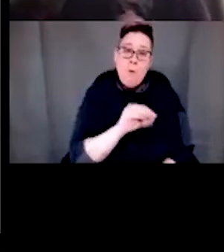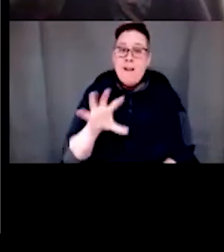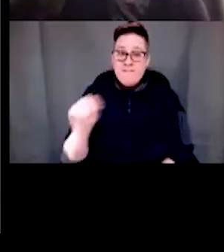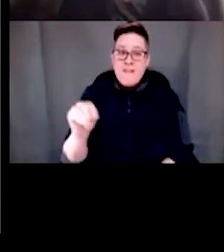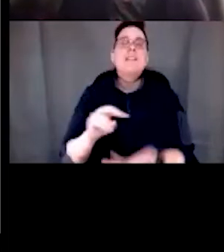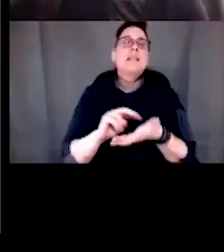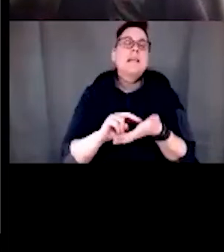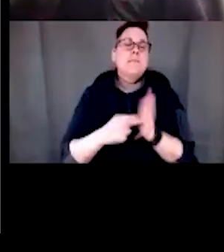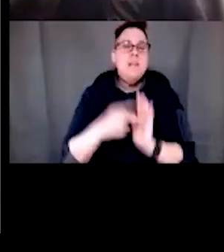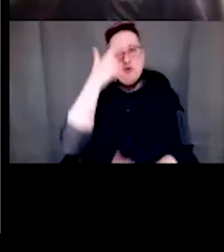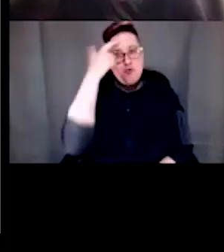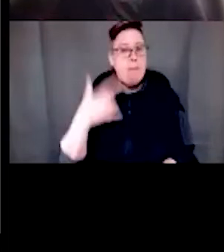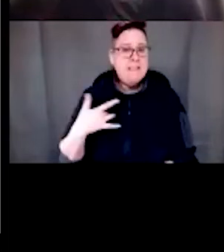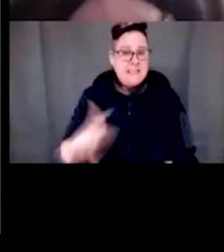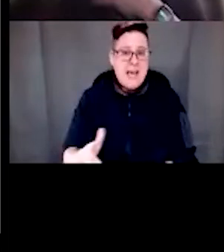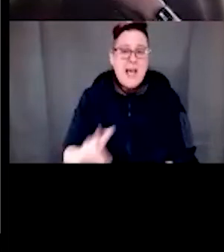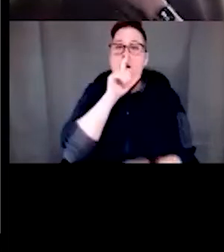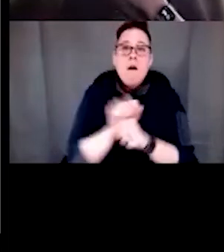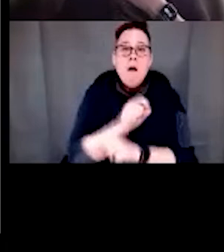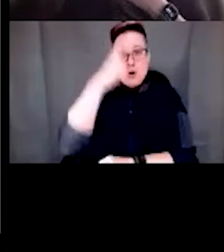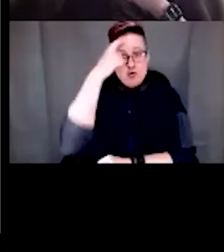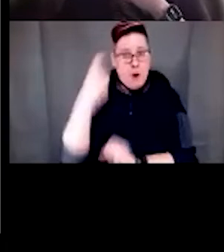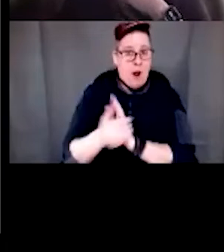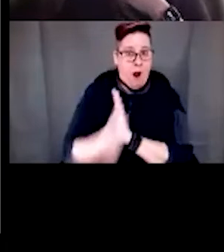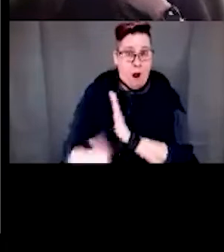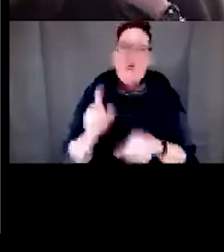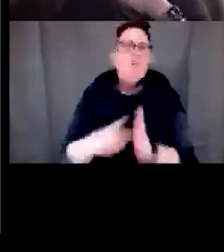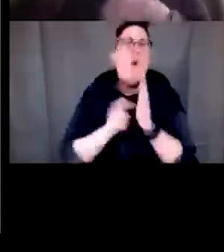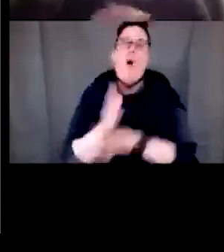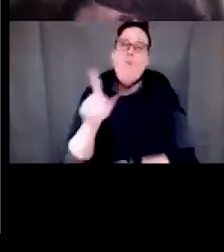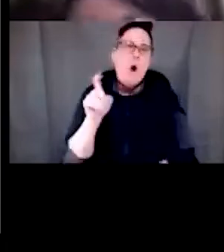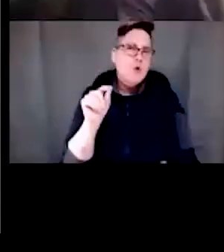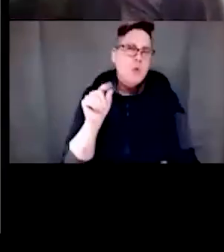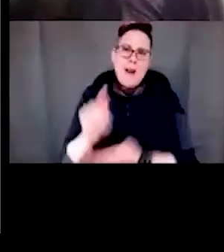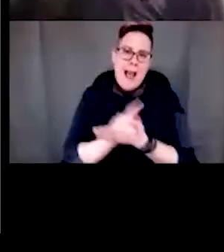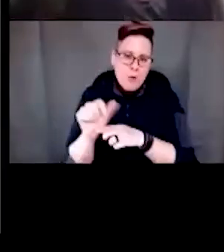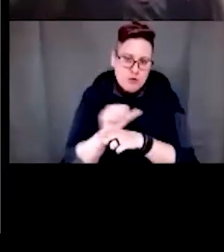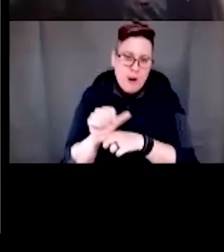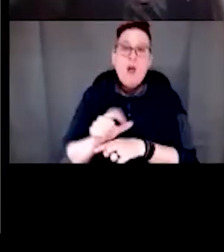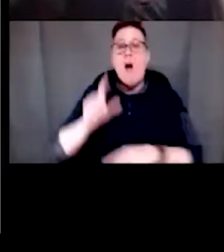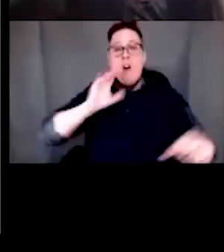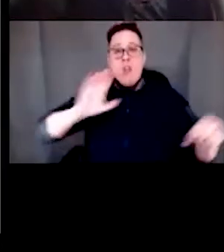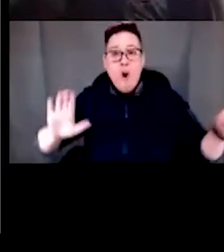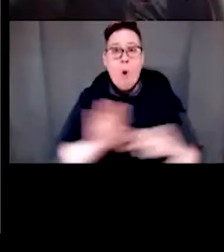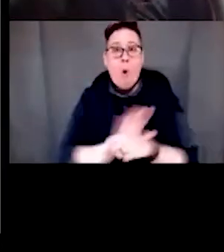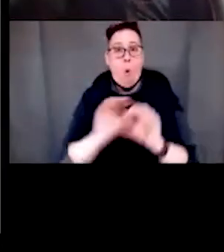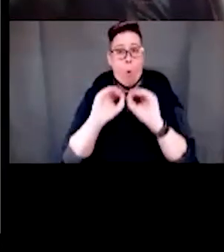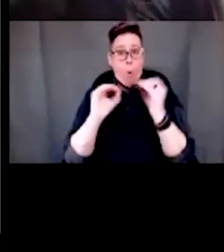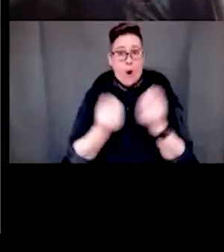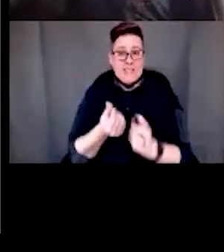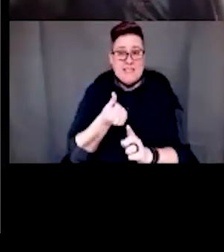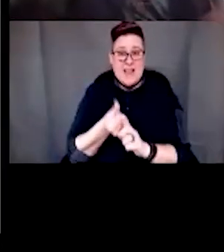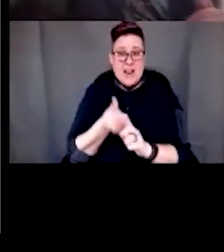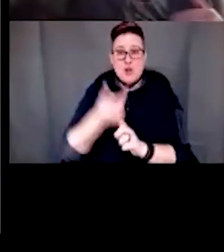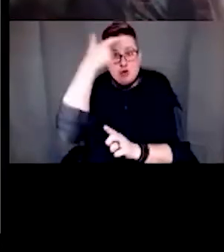trauma sensitive. To be really competent takes more than 120 hours. And for a whole organization to embrace